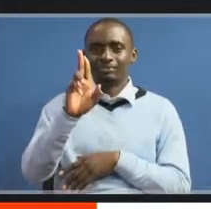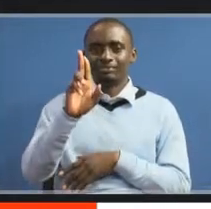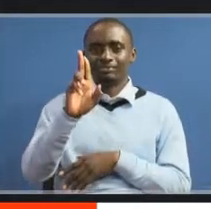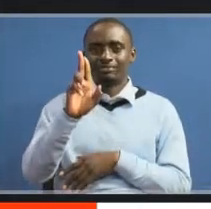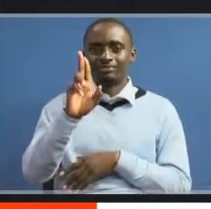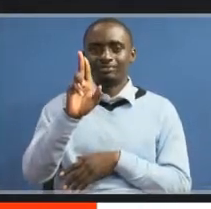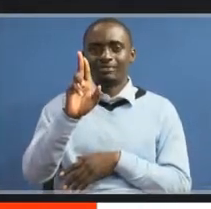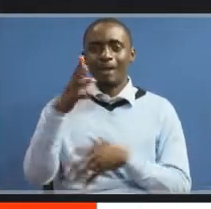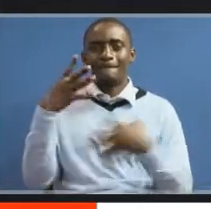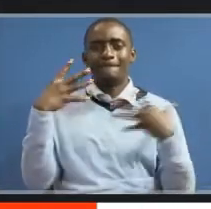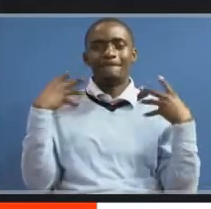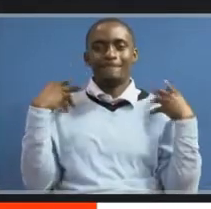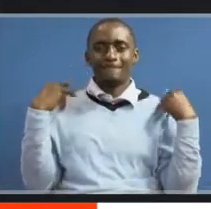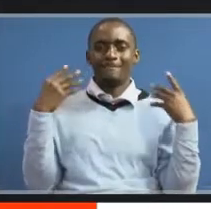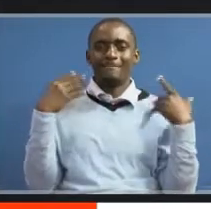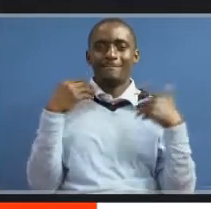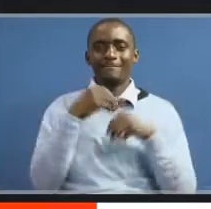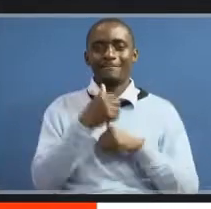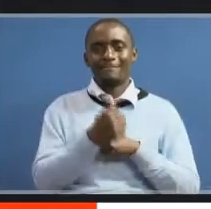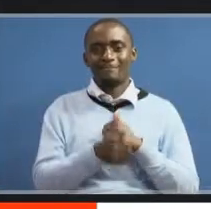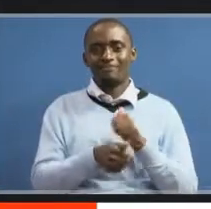arts.